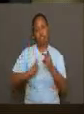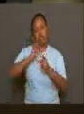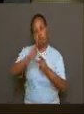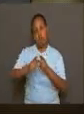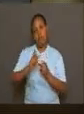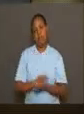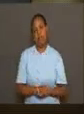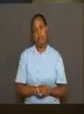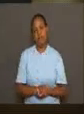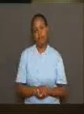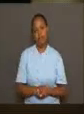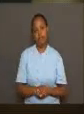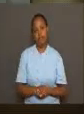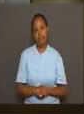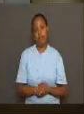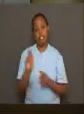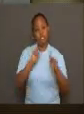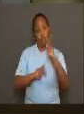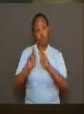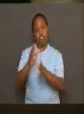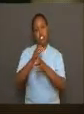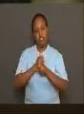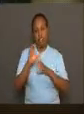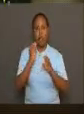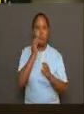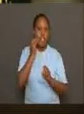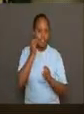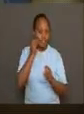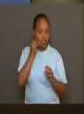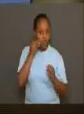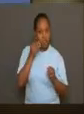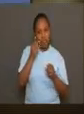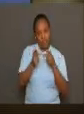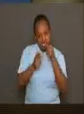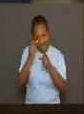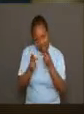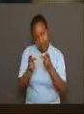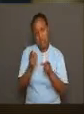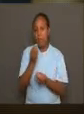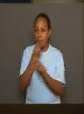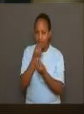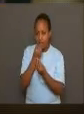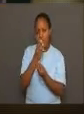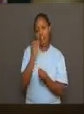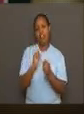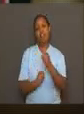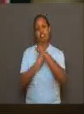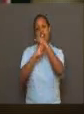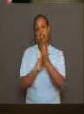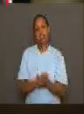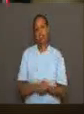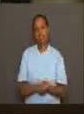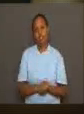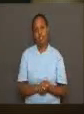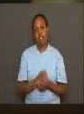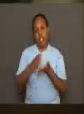Program. People receive home visits, meals, and assistance. The